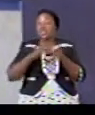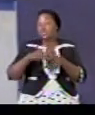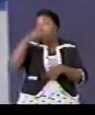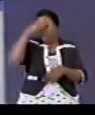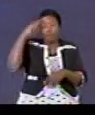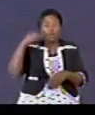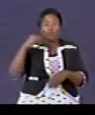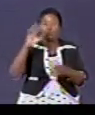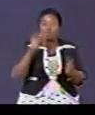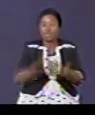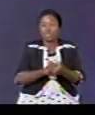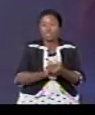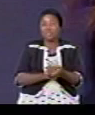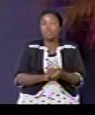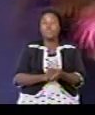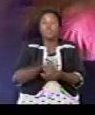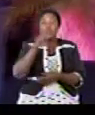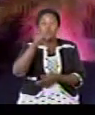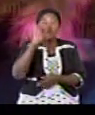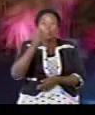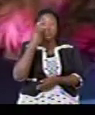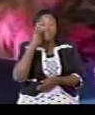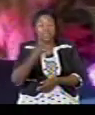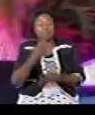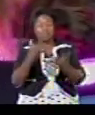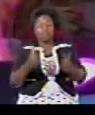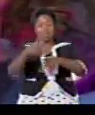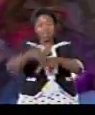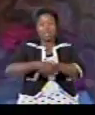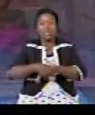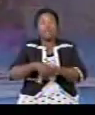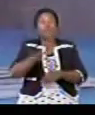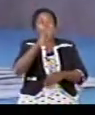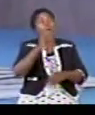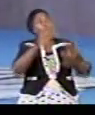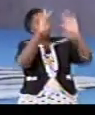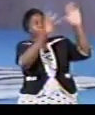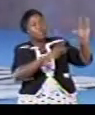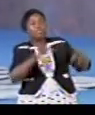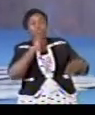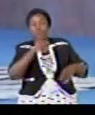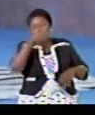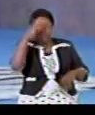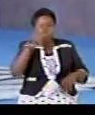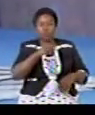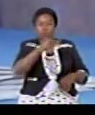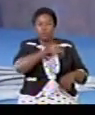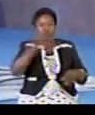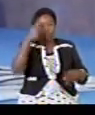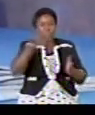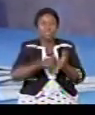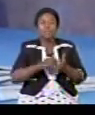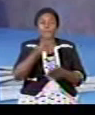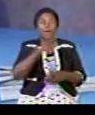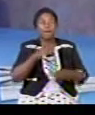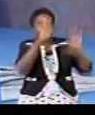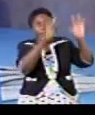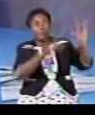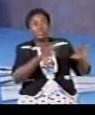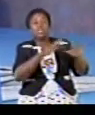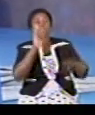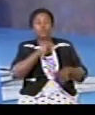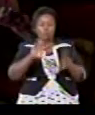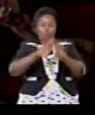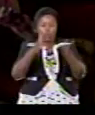because of that, you will see tonight, by mercy, not by merit, by mercy, he will open your